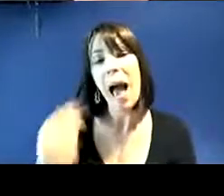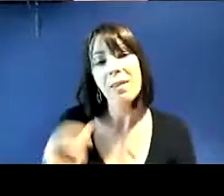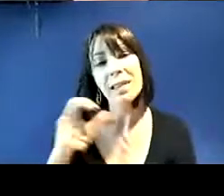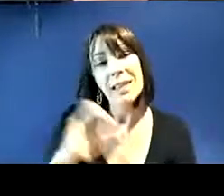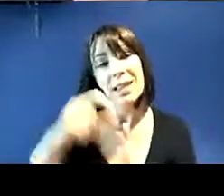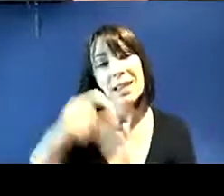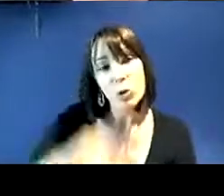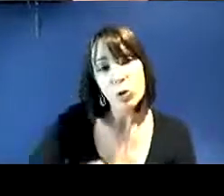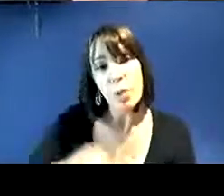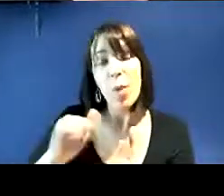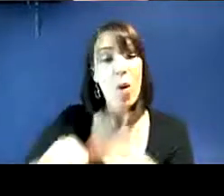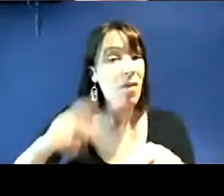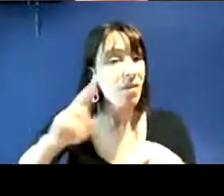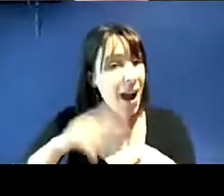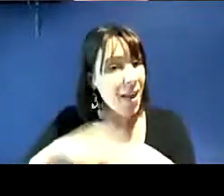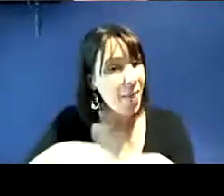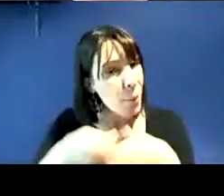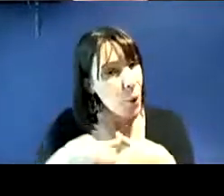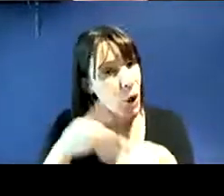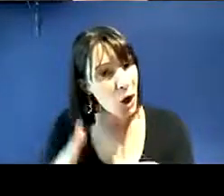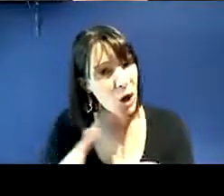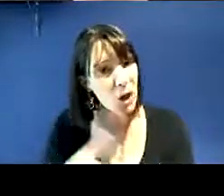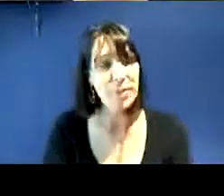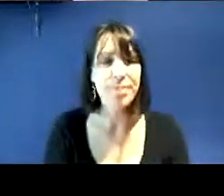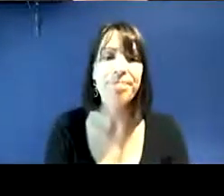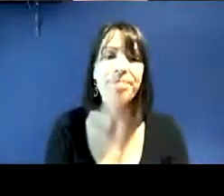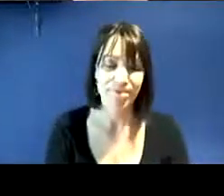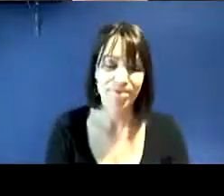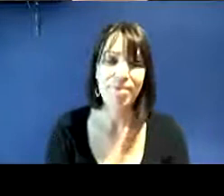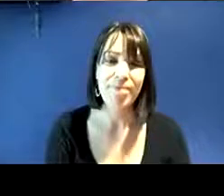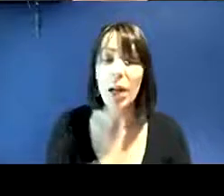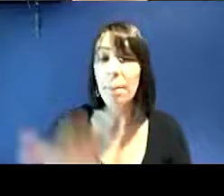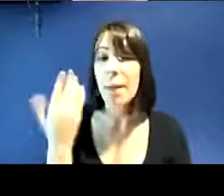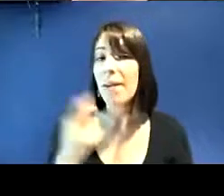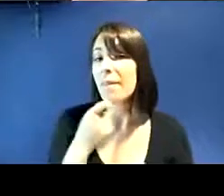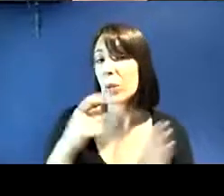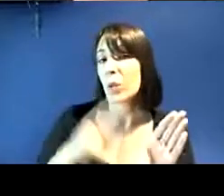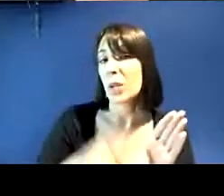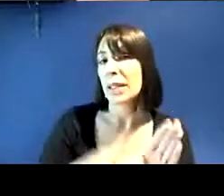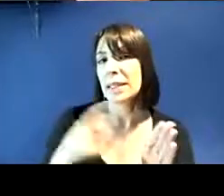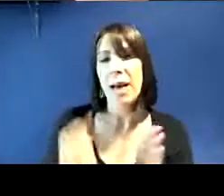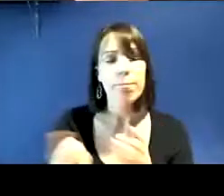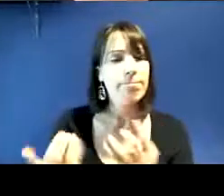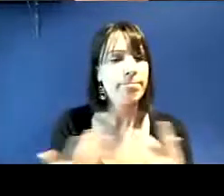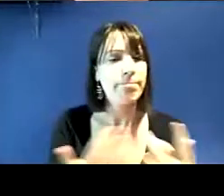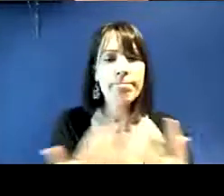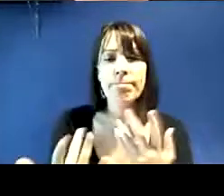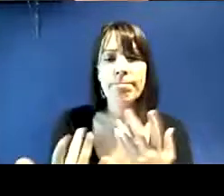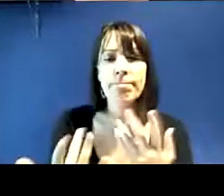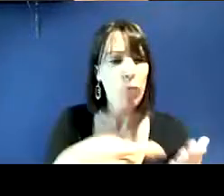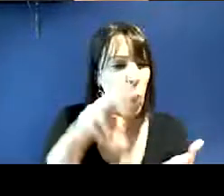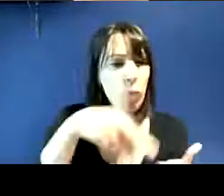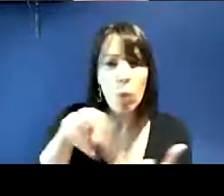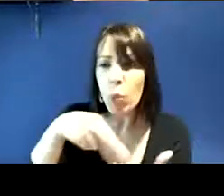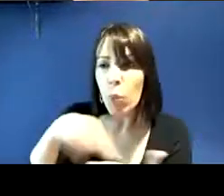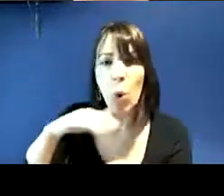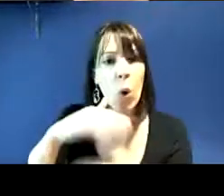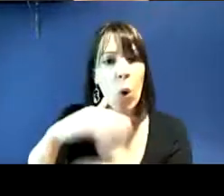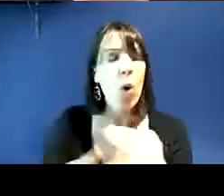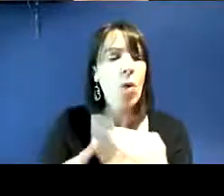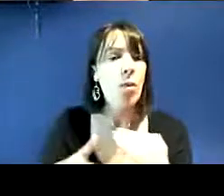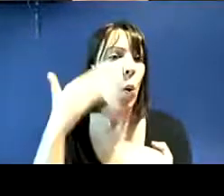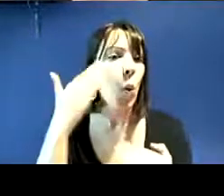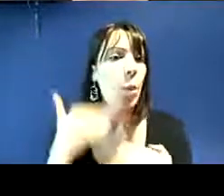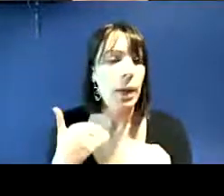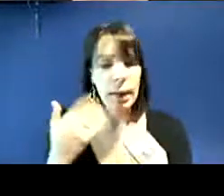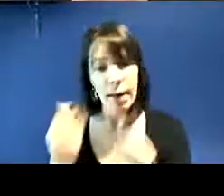murder. In the last few years, there have been numerous reports of women with disability being stalked and